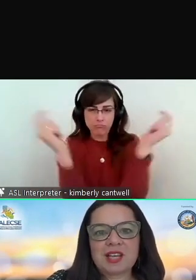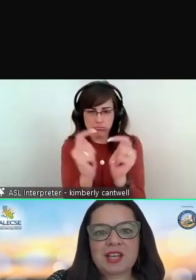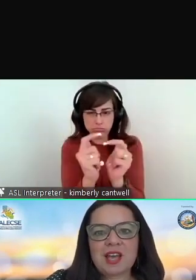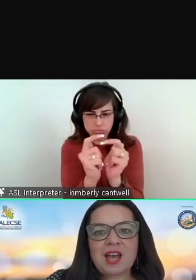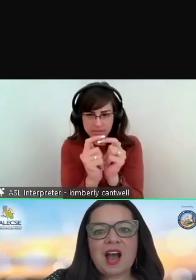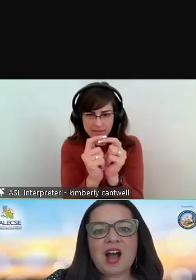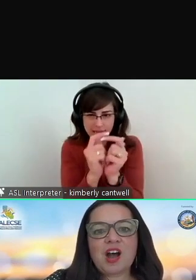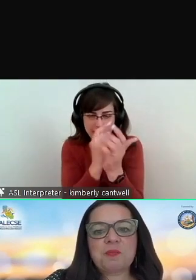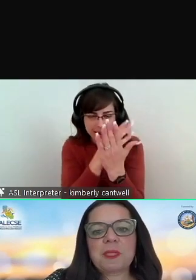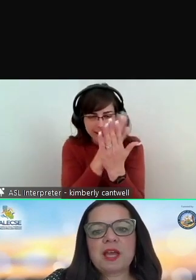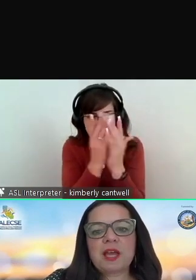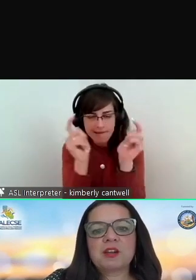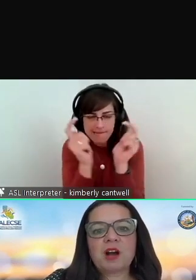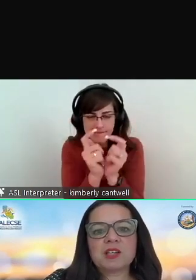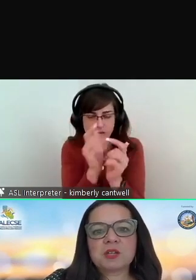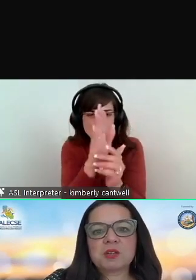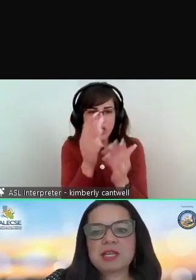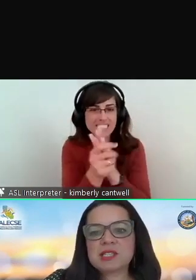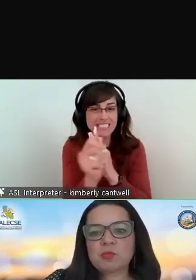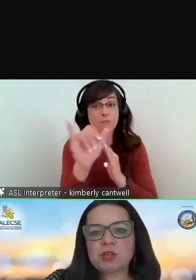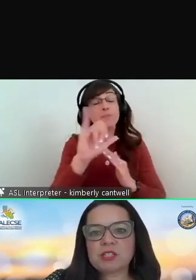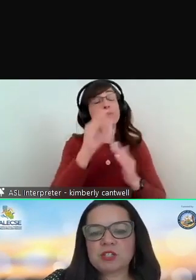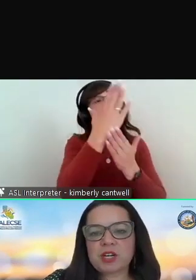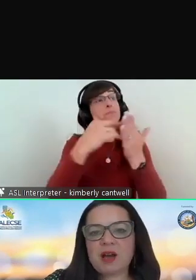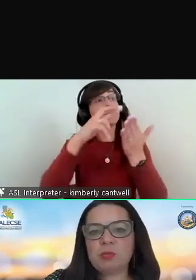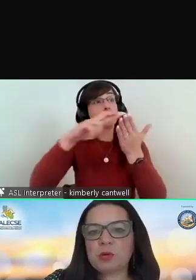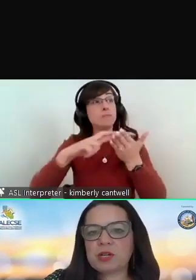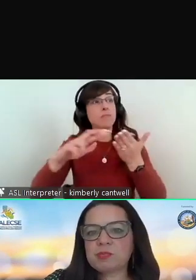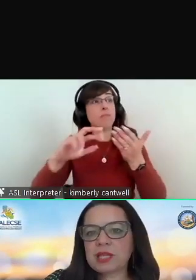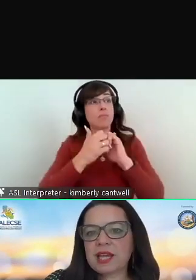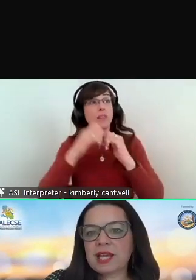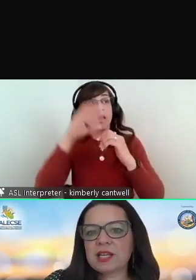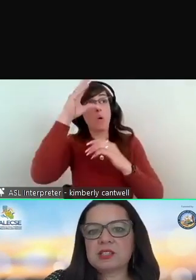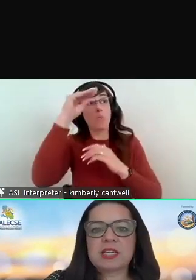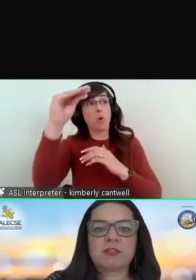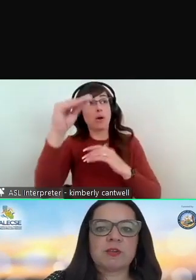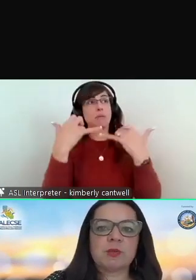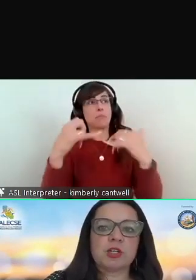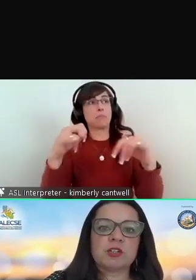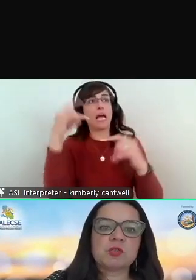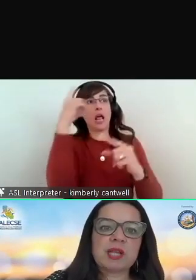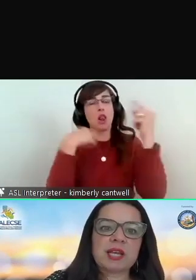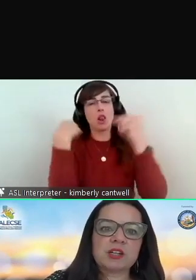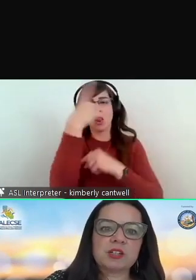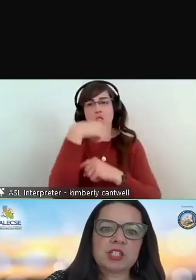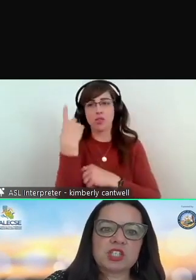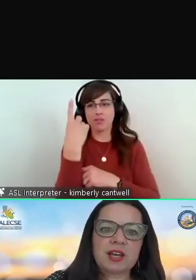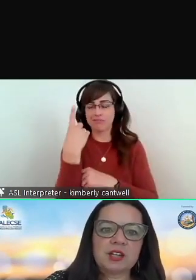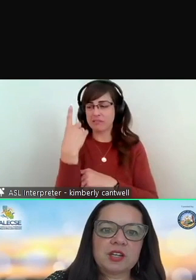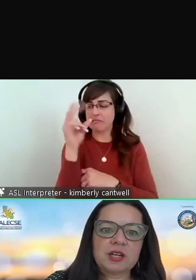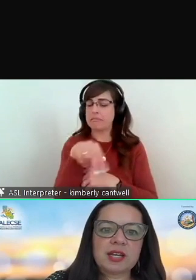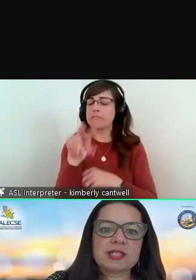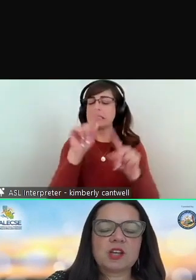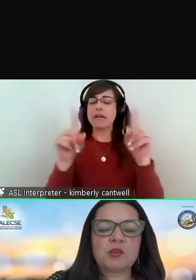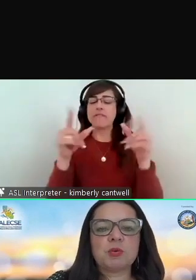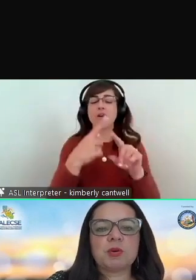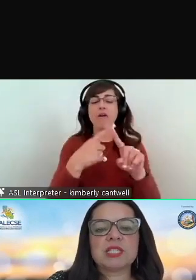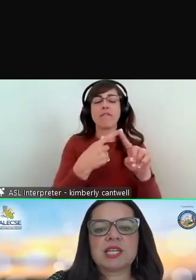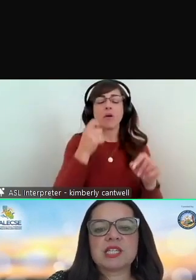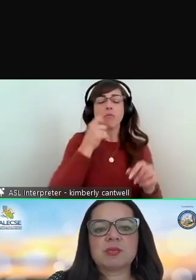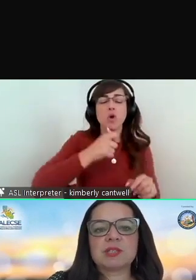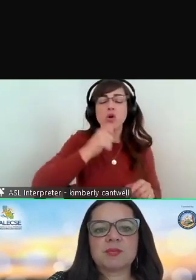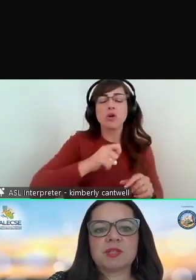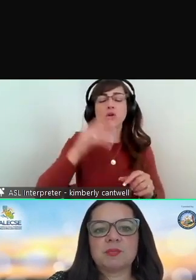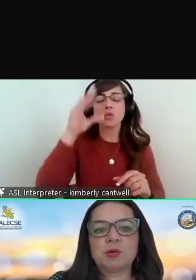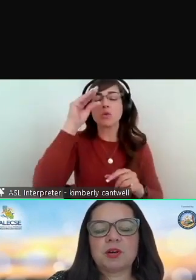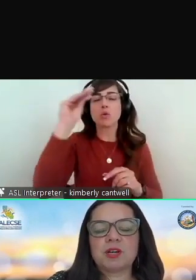skills. There also is some research on how boys play looks different from girls play in early childhood. And so boys